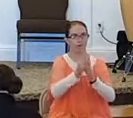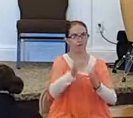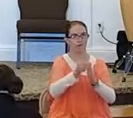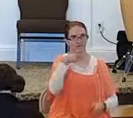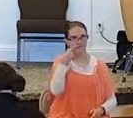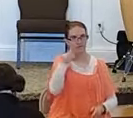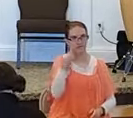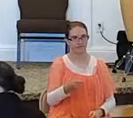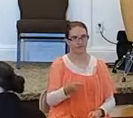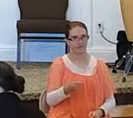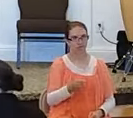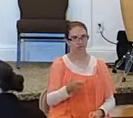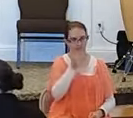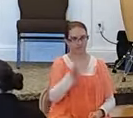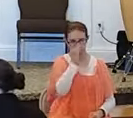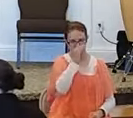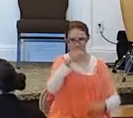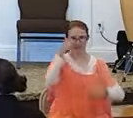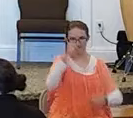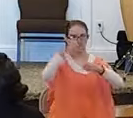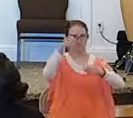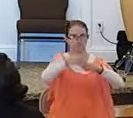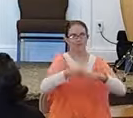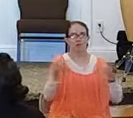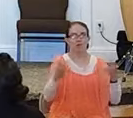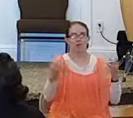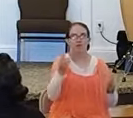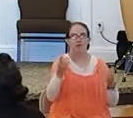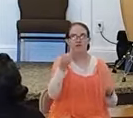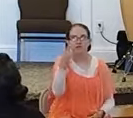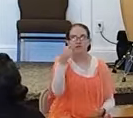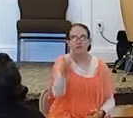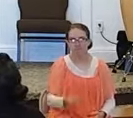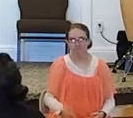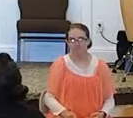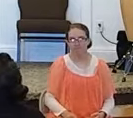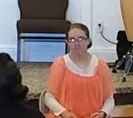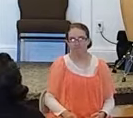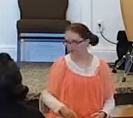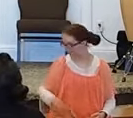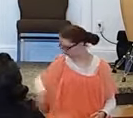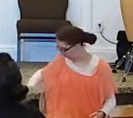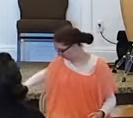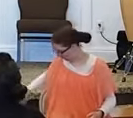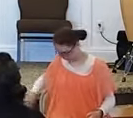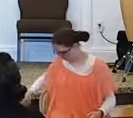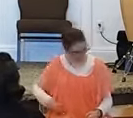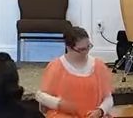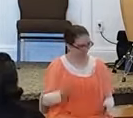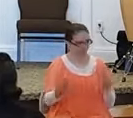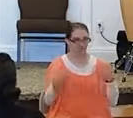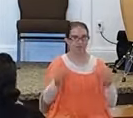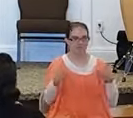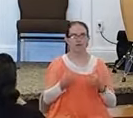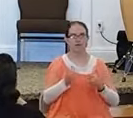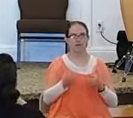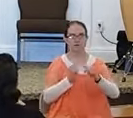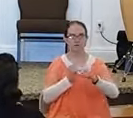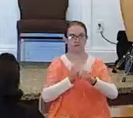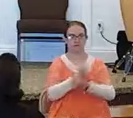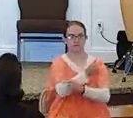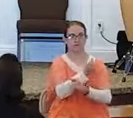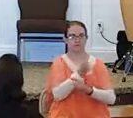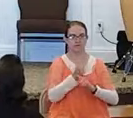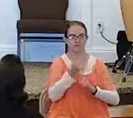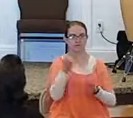that such should be stoned. But what sayest thou? This they said, tempting him, that they might have to accuse him.